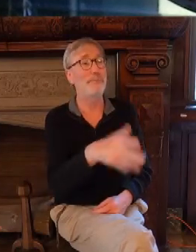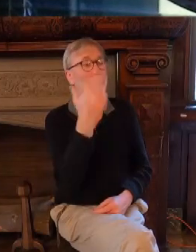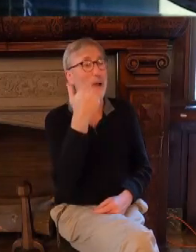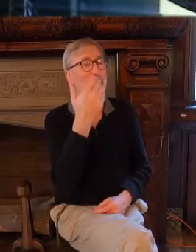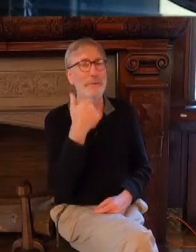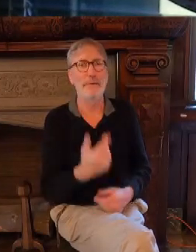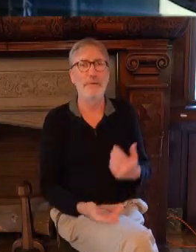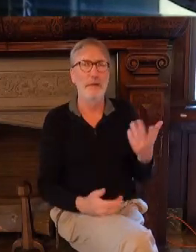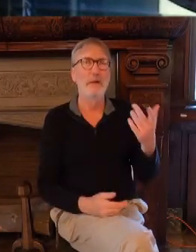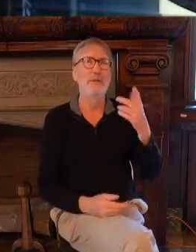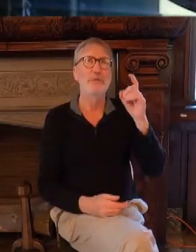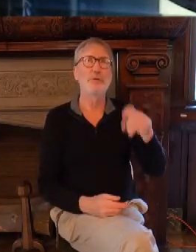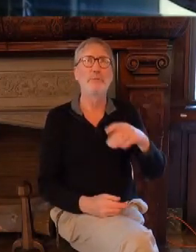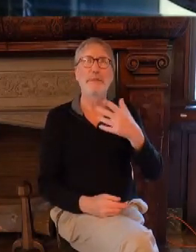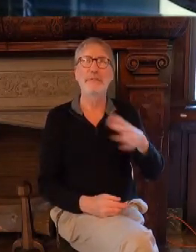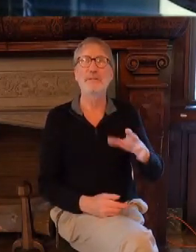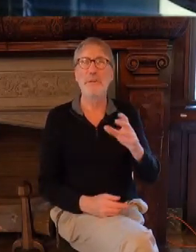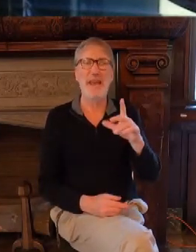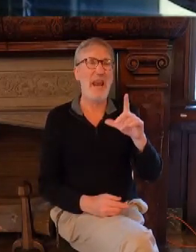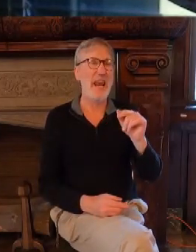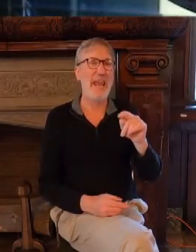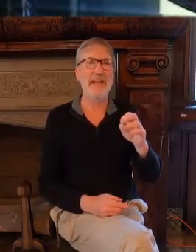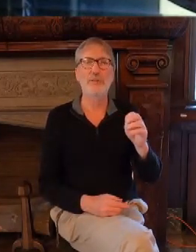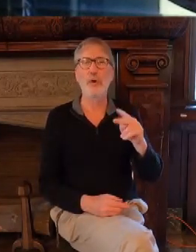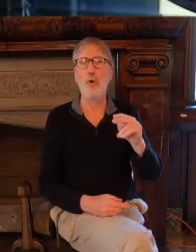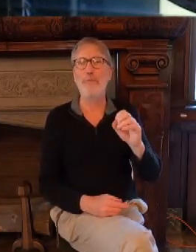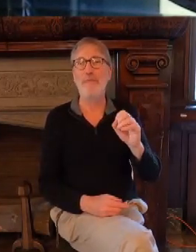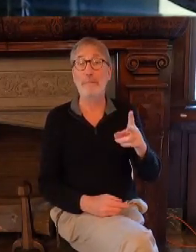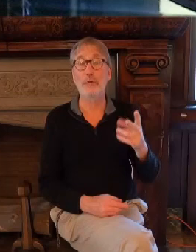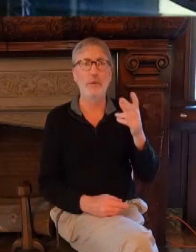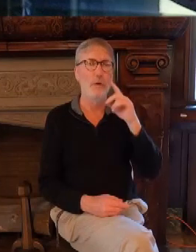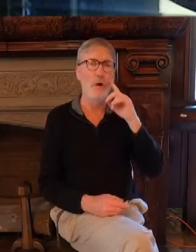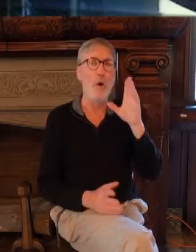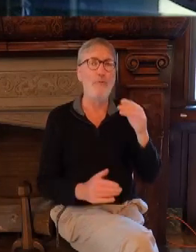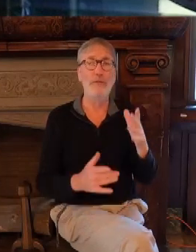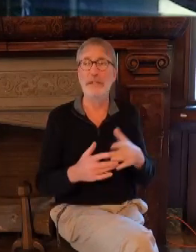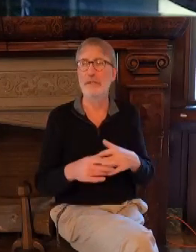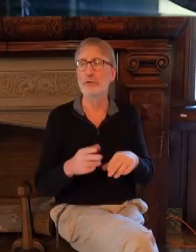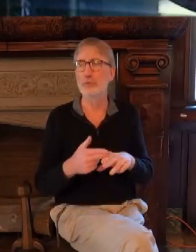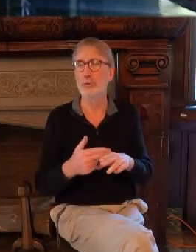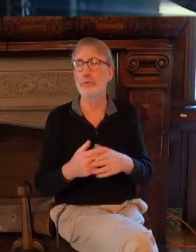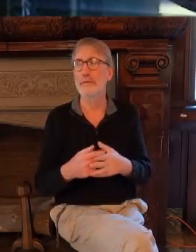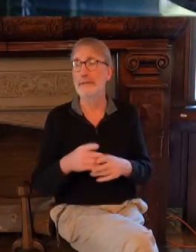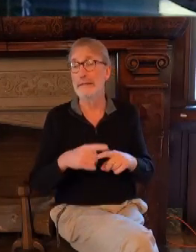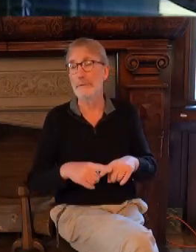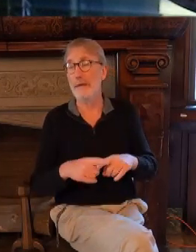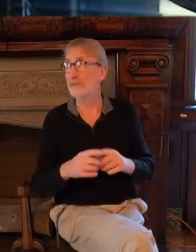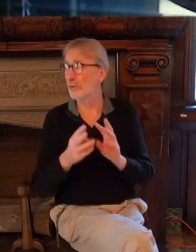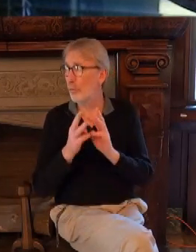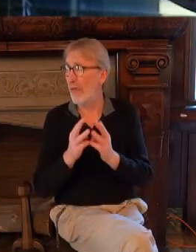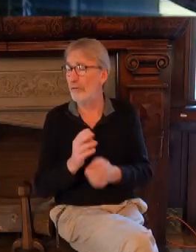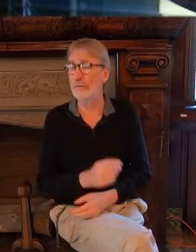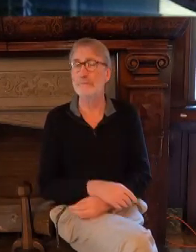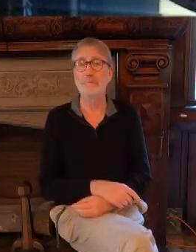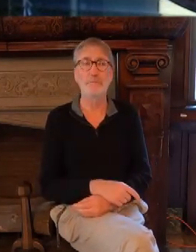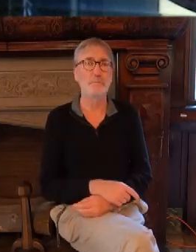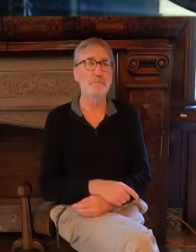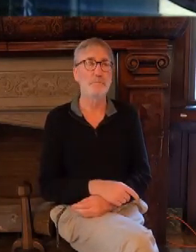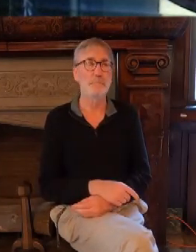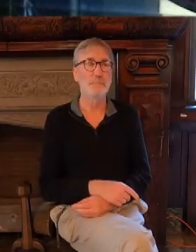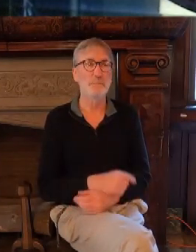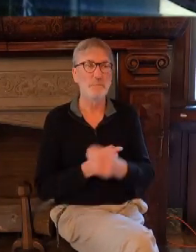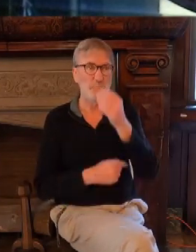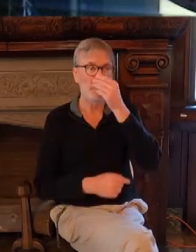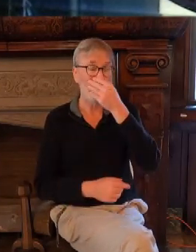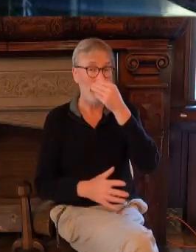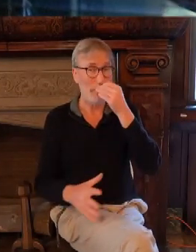The project should wrap up by late November, hopefully sooner, but all depends on the season and the weather. The add